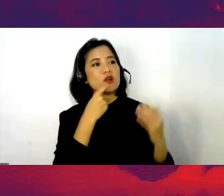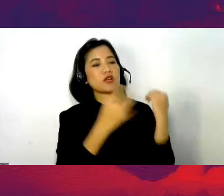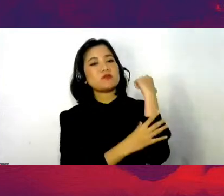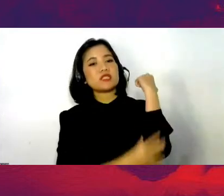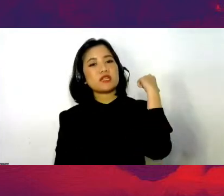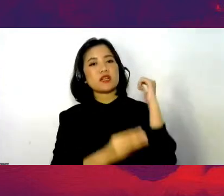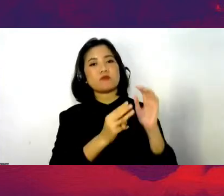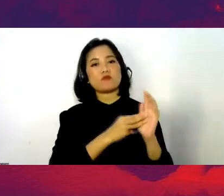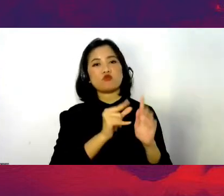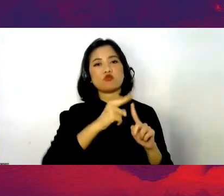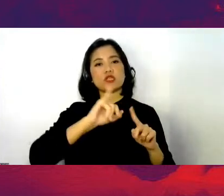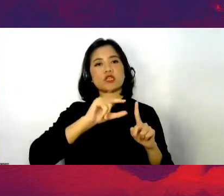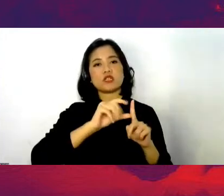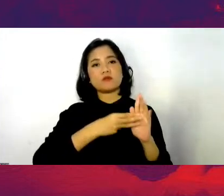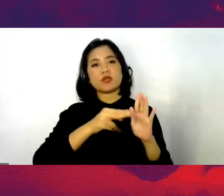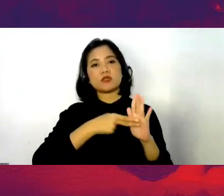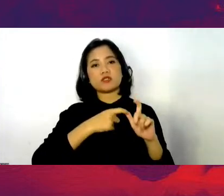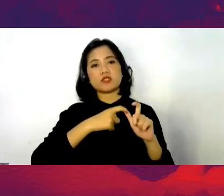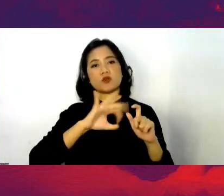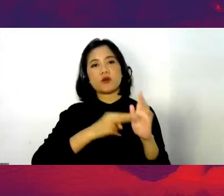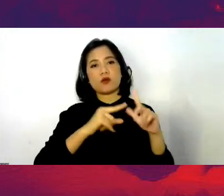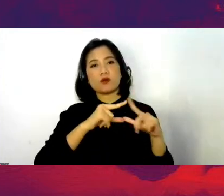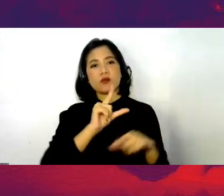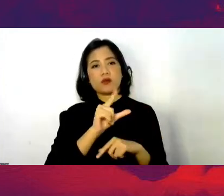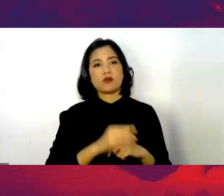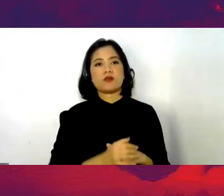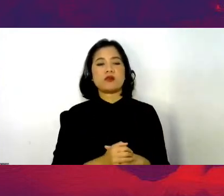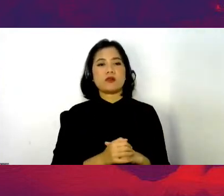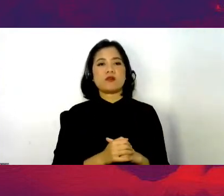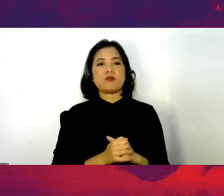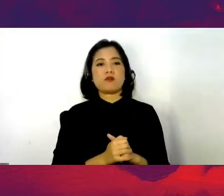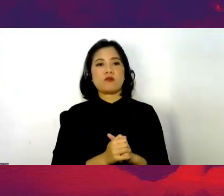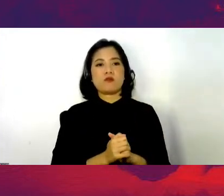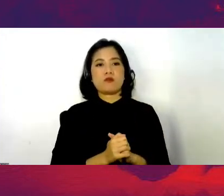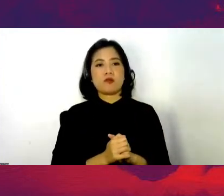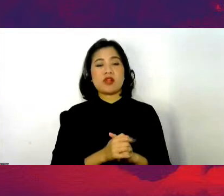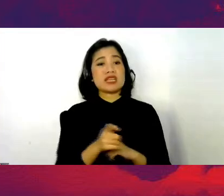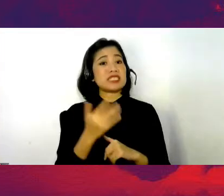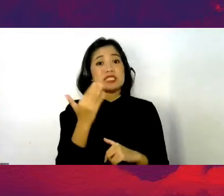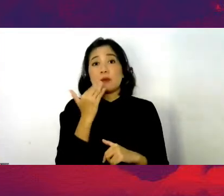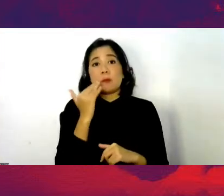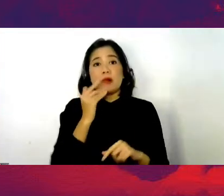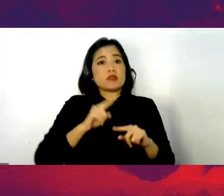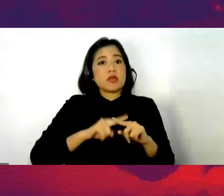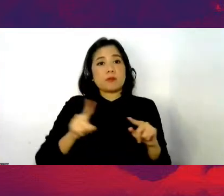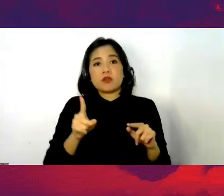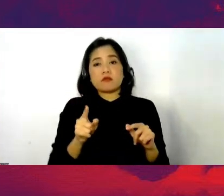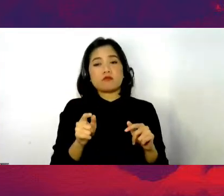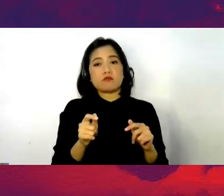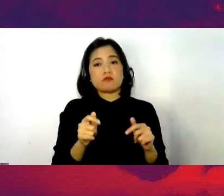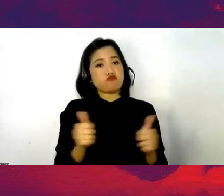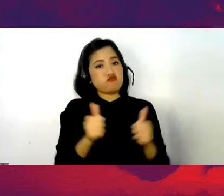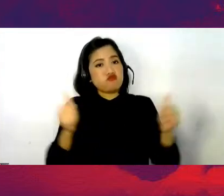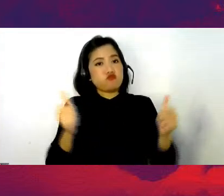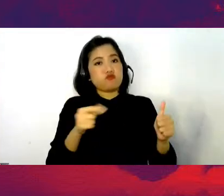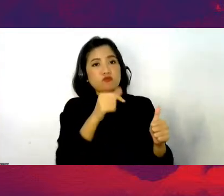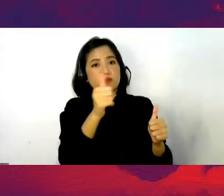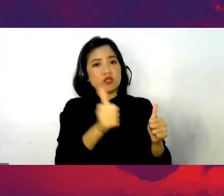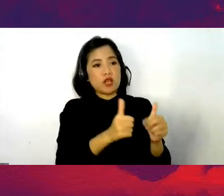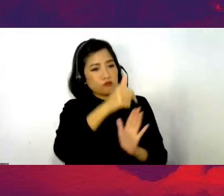turns out that's the same as the head count ratio times the average